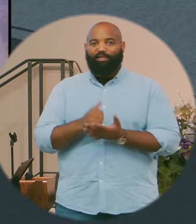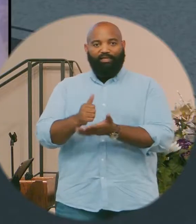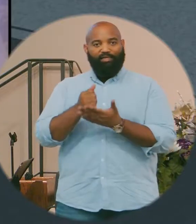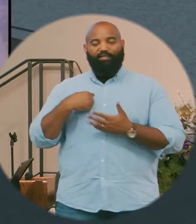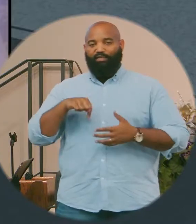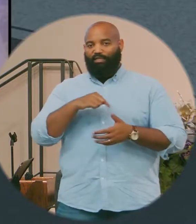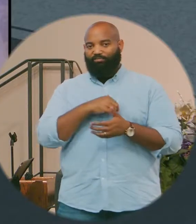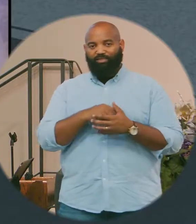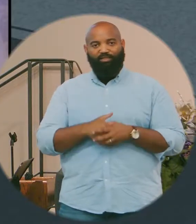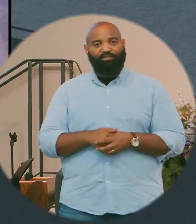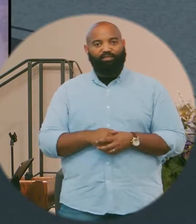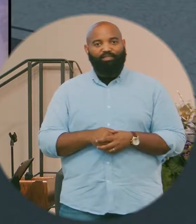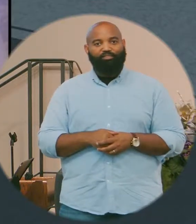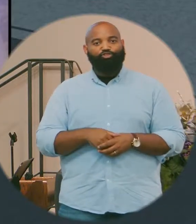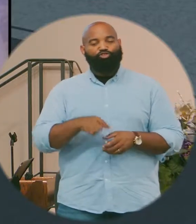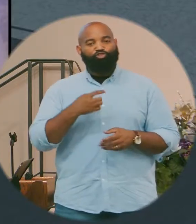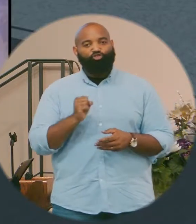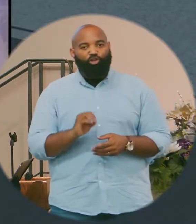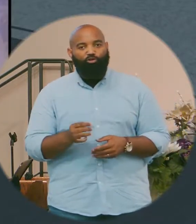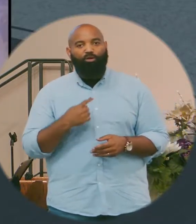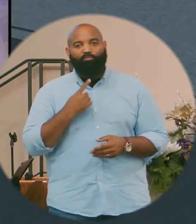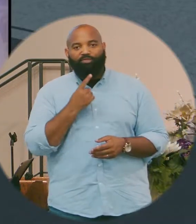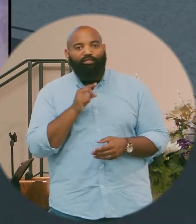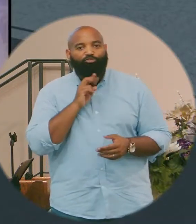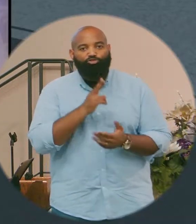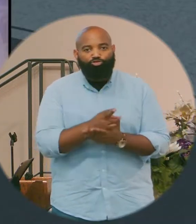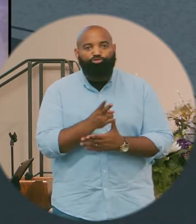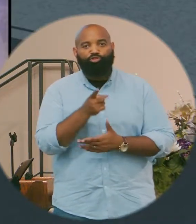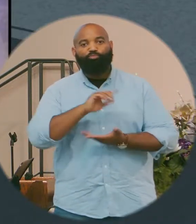I want to hold you accountable. So